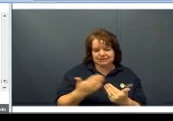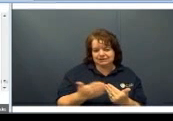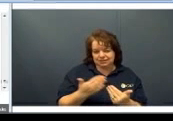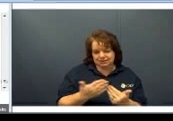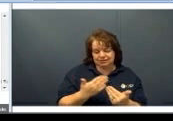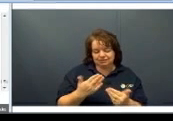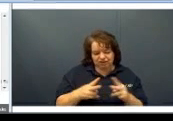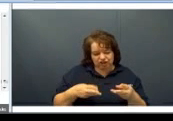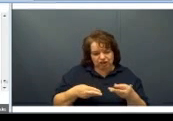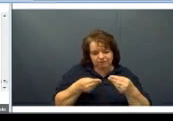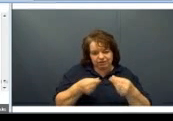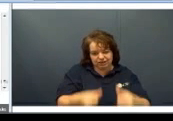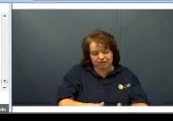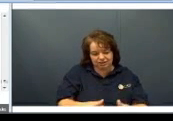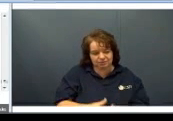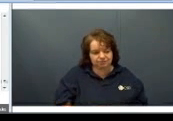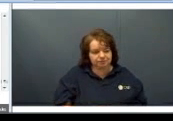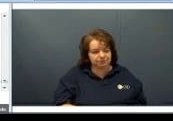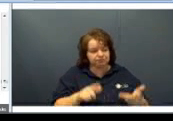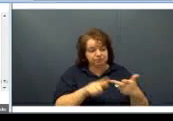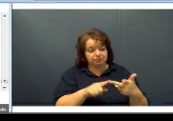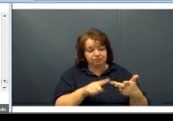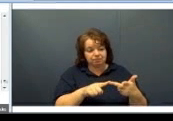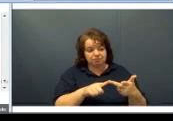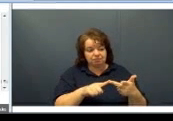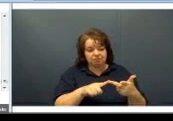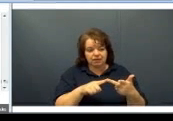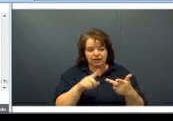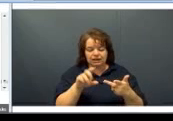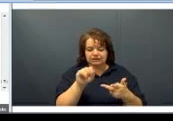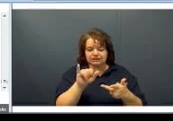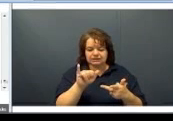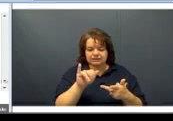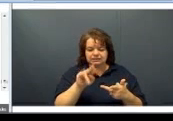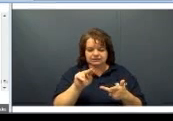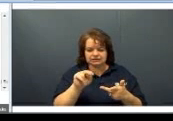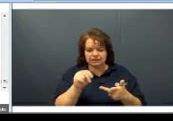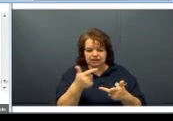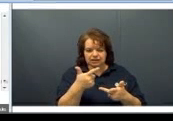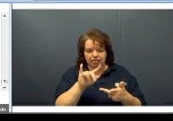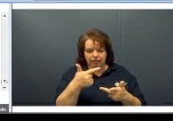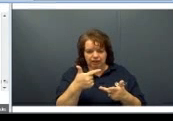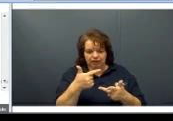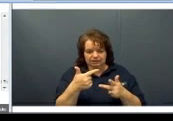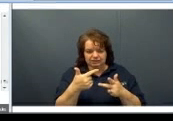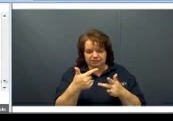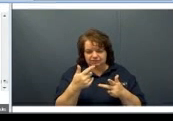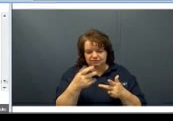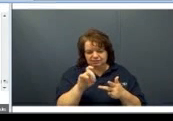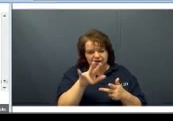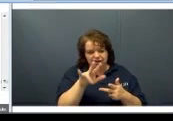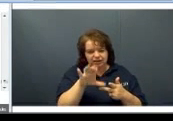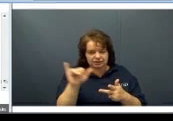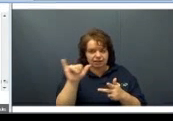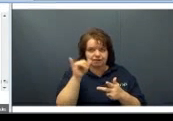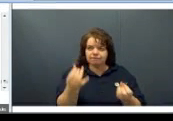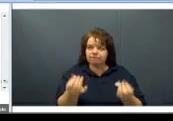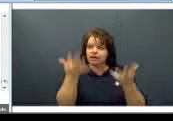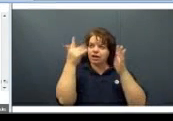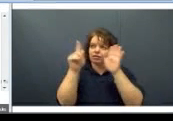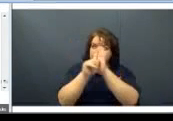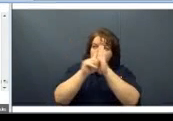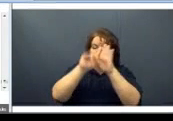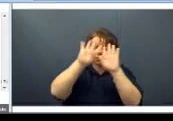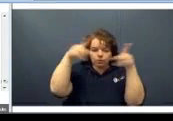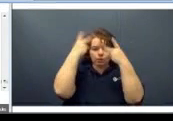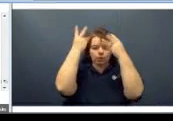typing on a device like this, it's very easy and it's very convenient. Another thing is signaling devices. A lot of